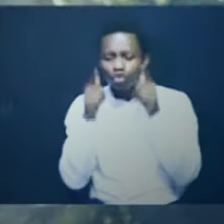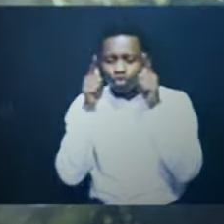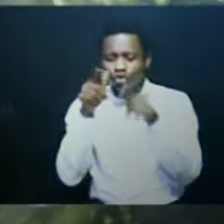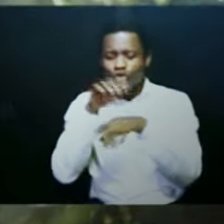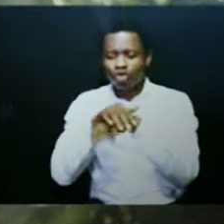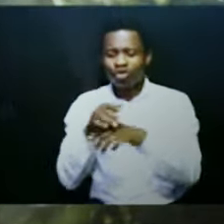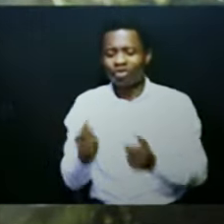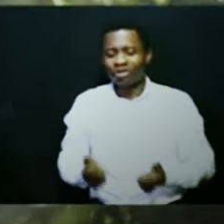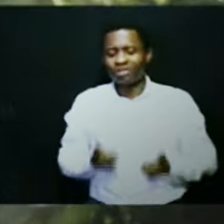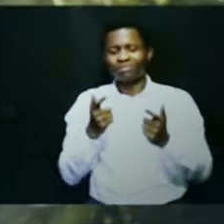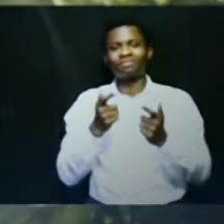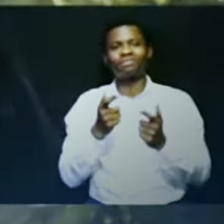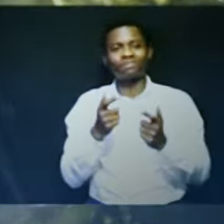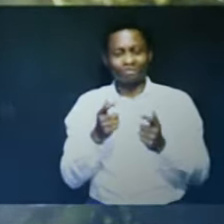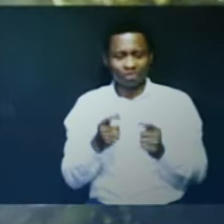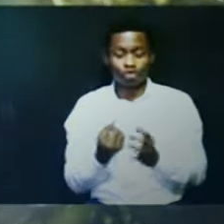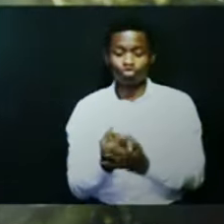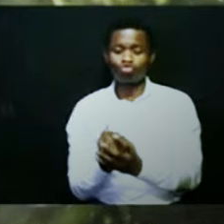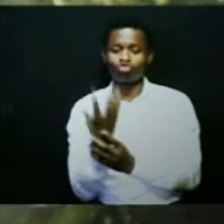Now growth brings